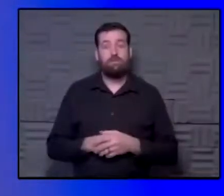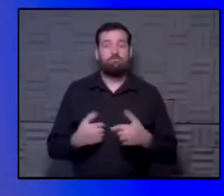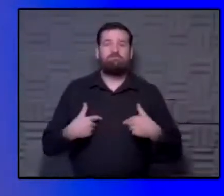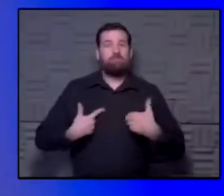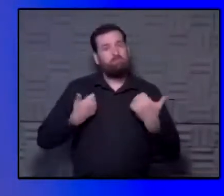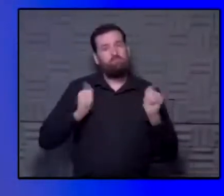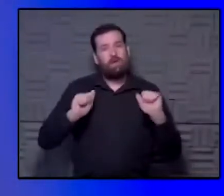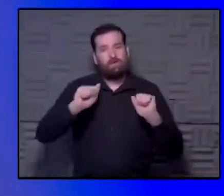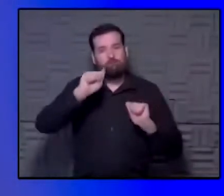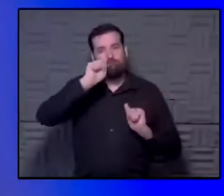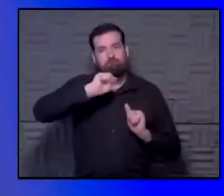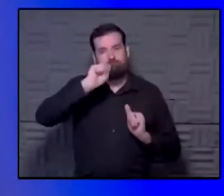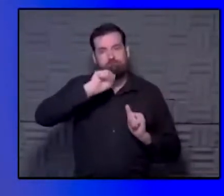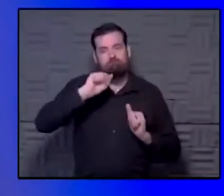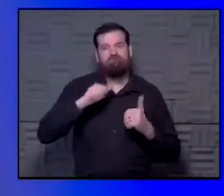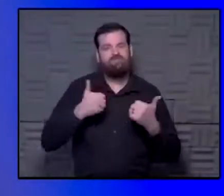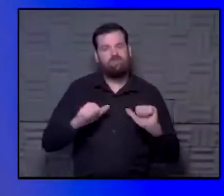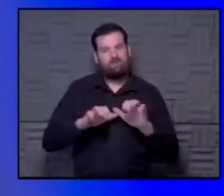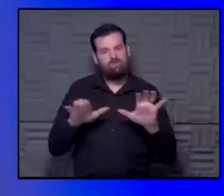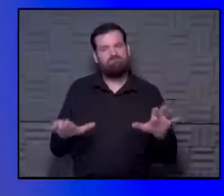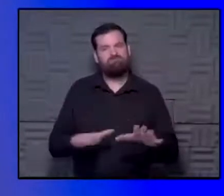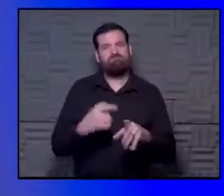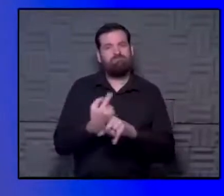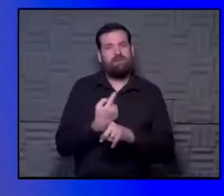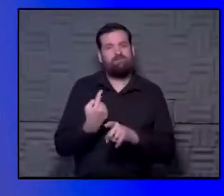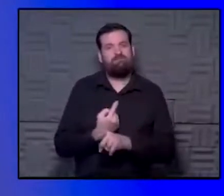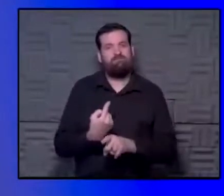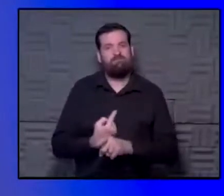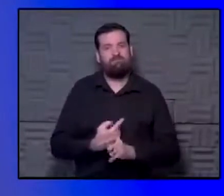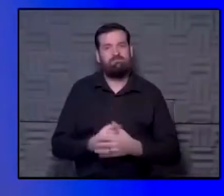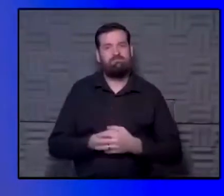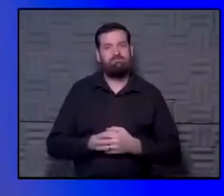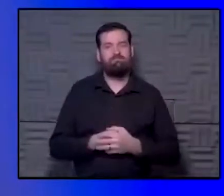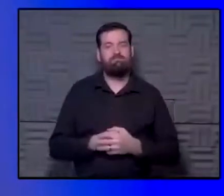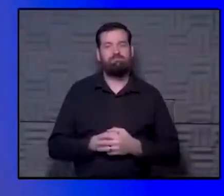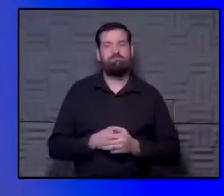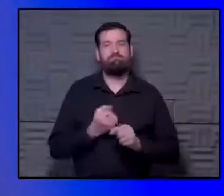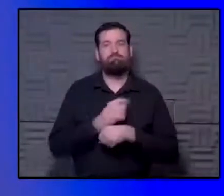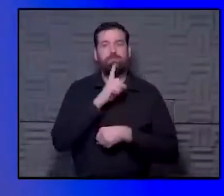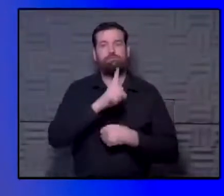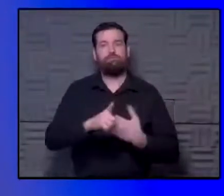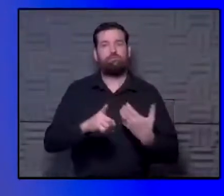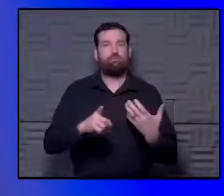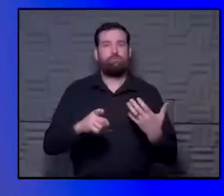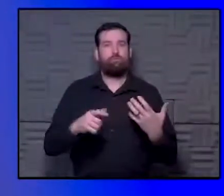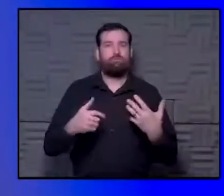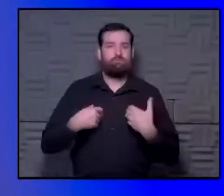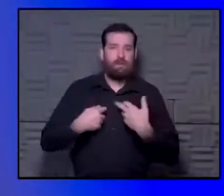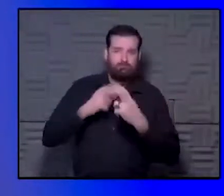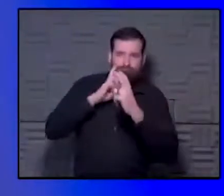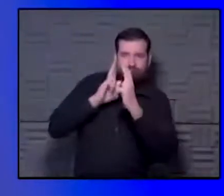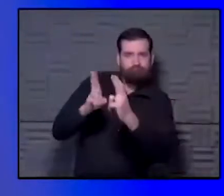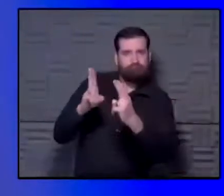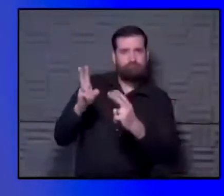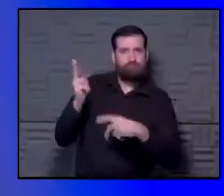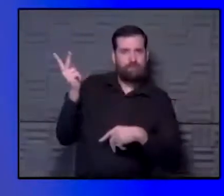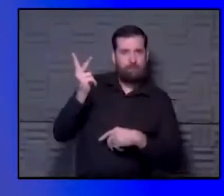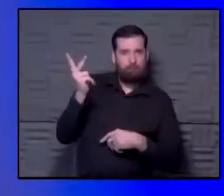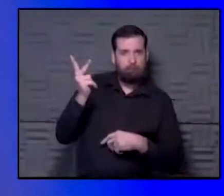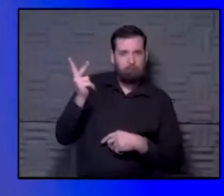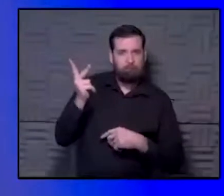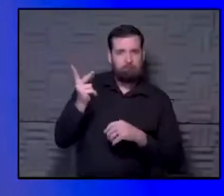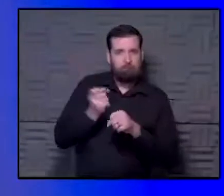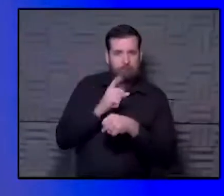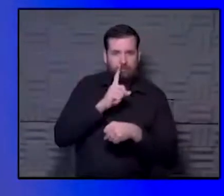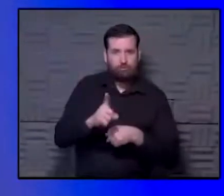to hold up. Trying to do what's right and make sure that, I honor them and make sure